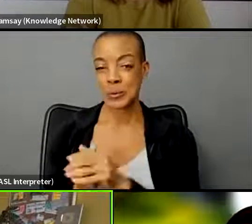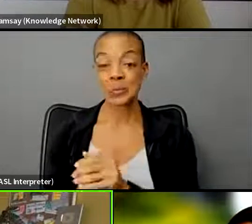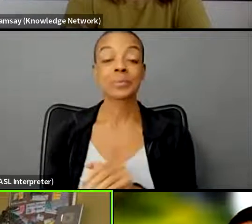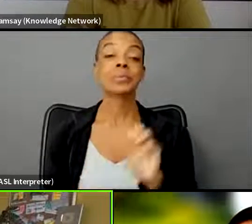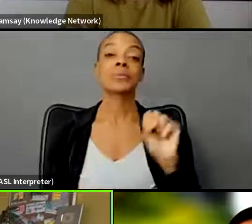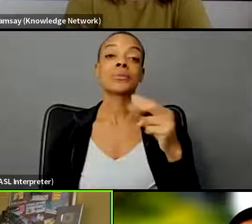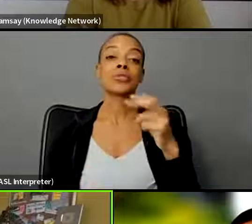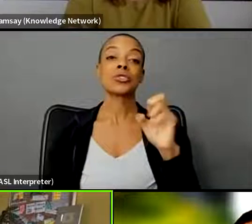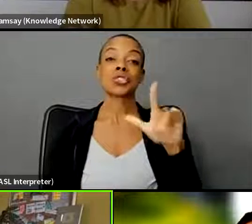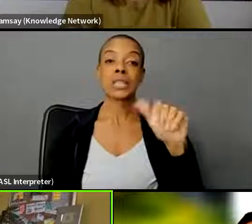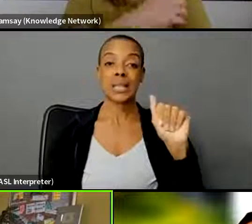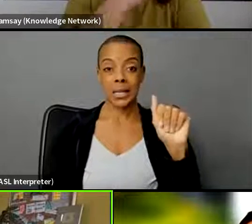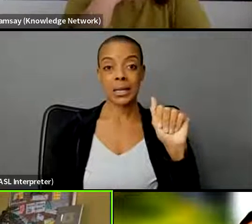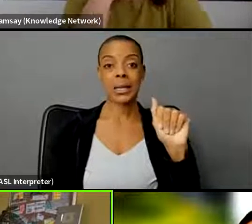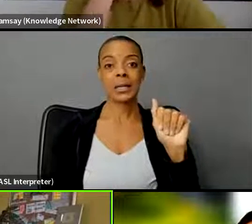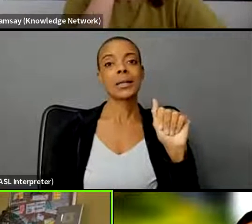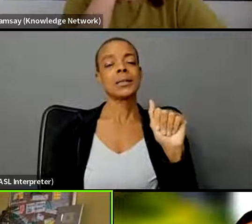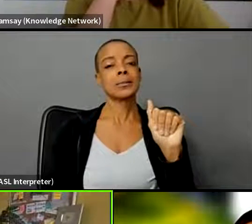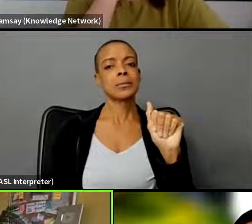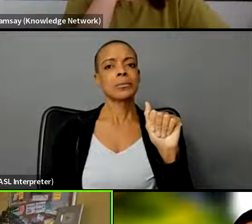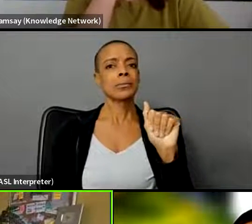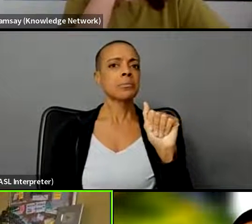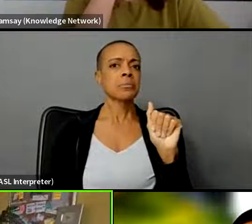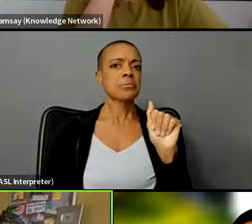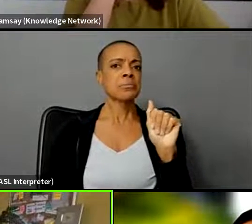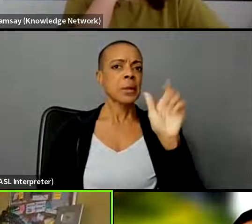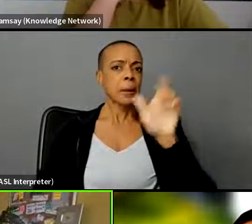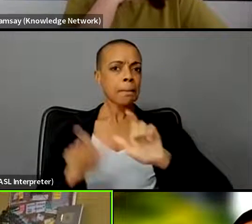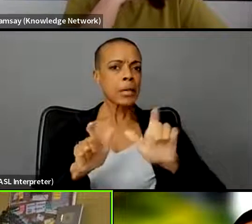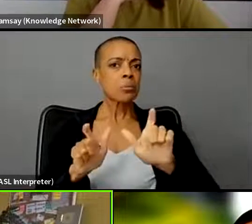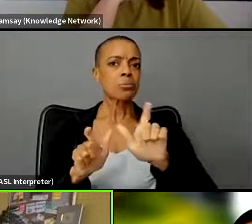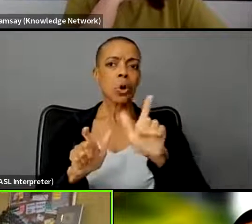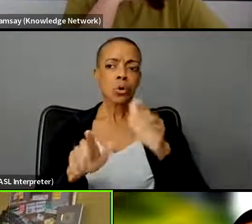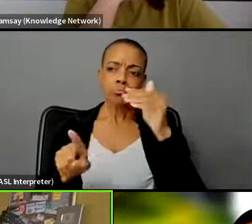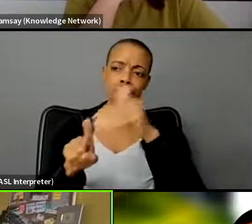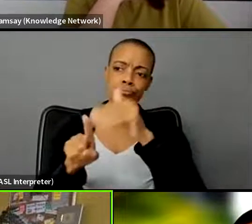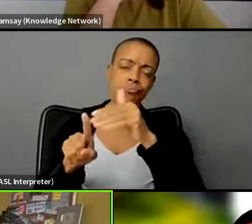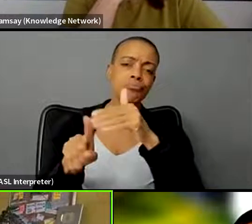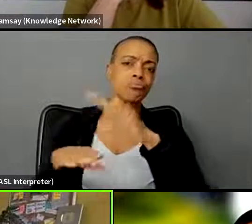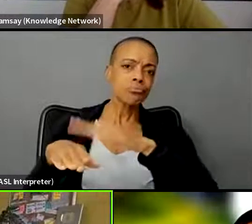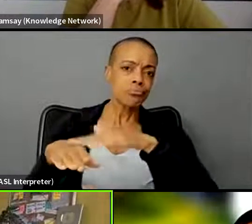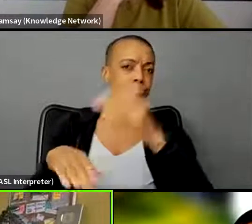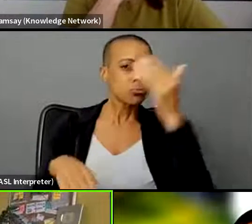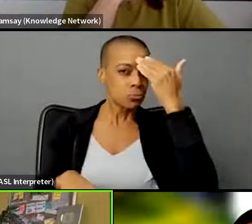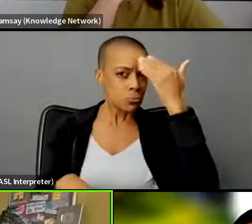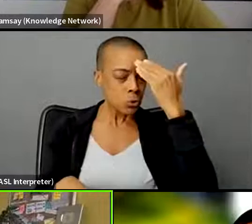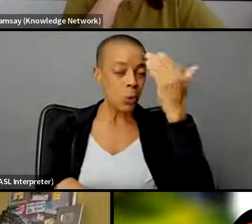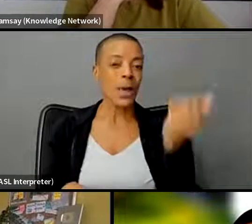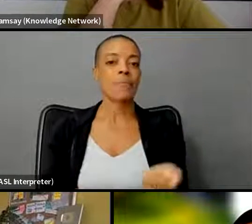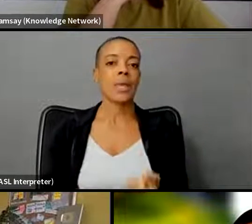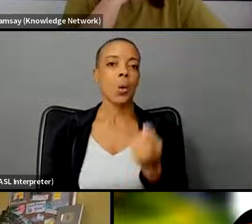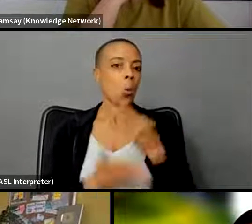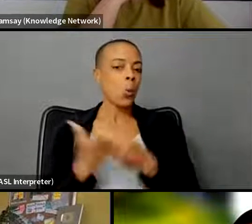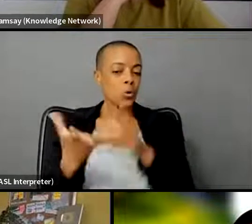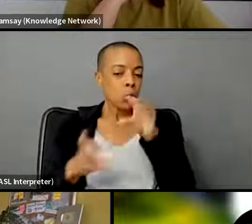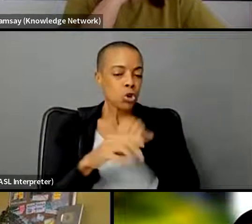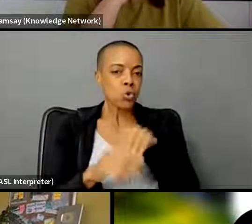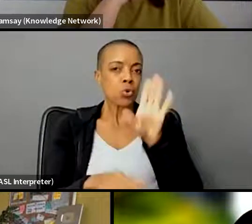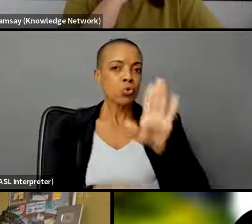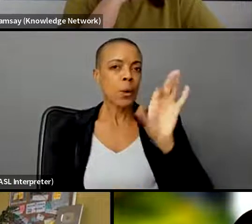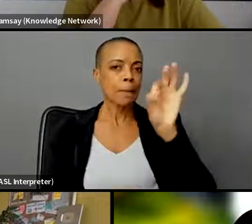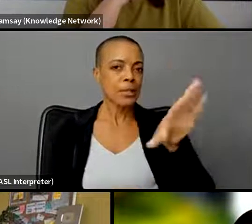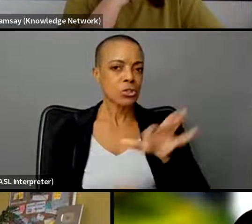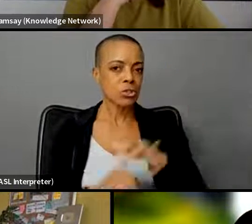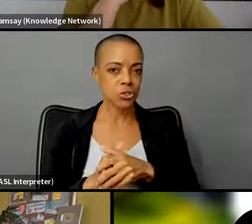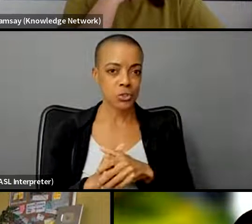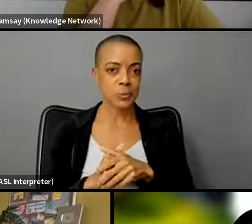And just kind of like, what are the dates people should be aware of? And then core things to include in your pitch. Okay, great. For